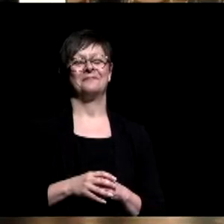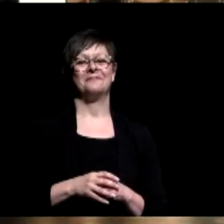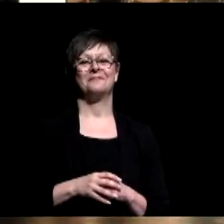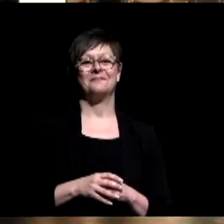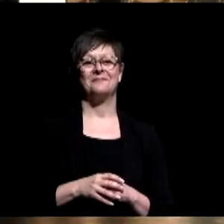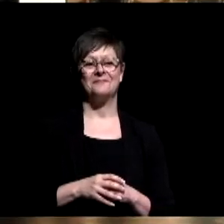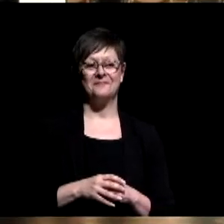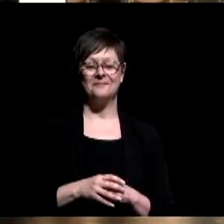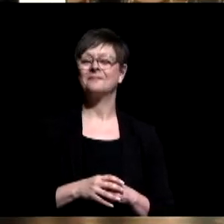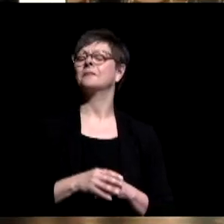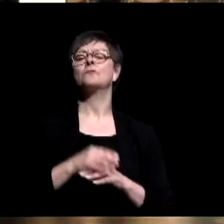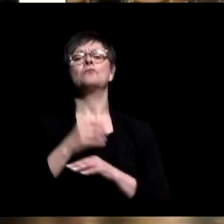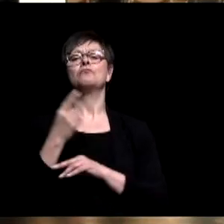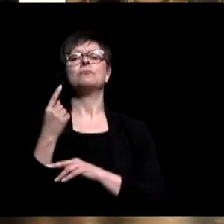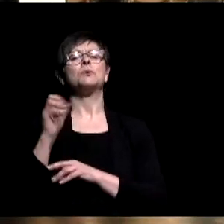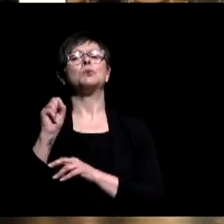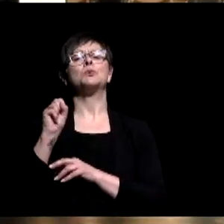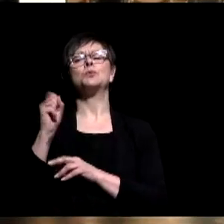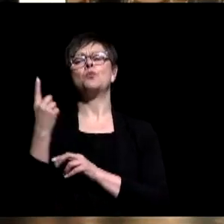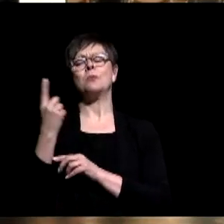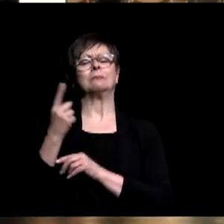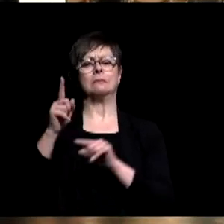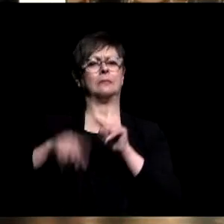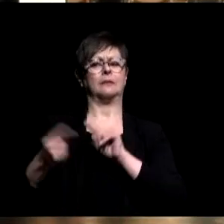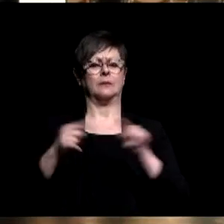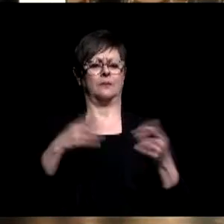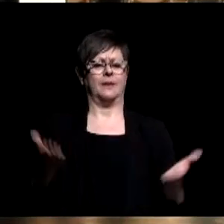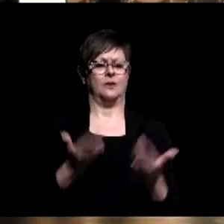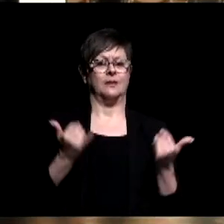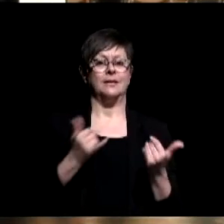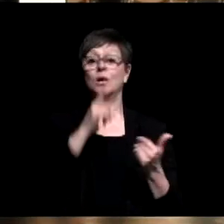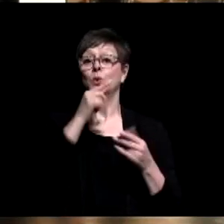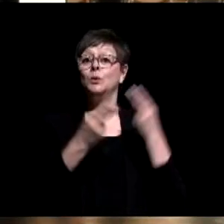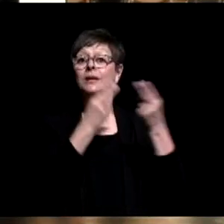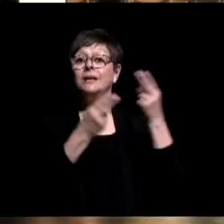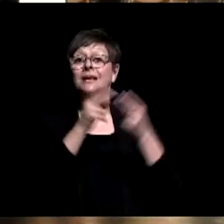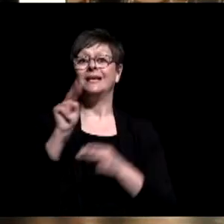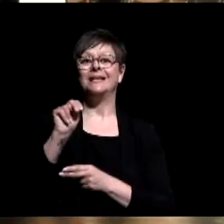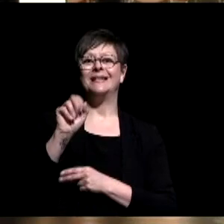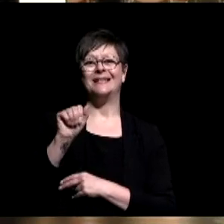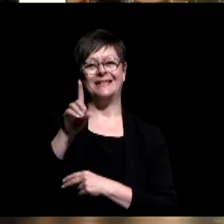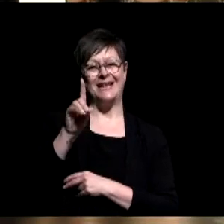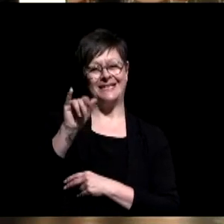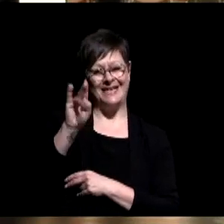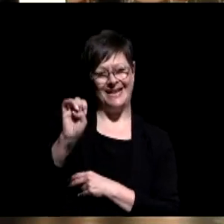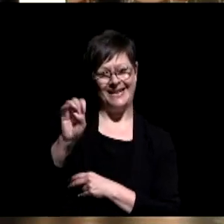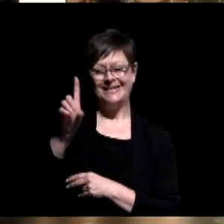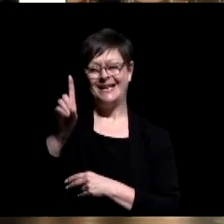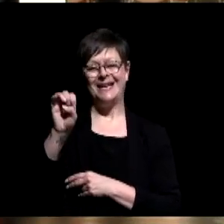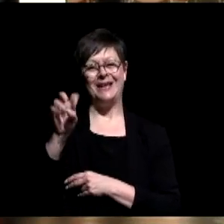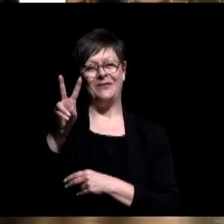was unable to be with us today. The team was nominated by Nadine Devereaux.